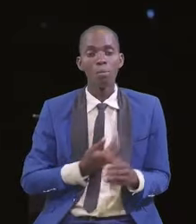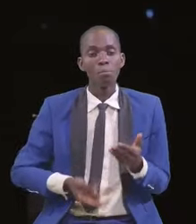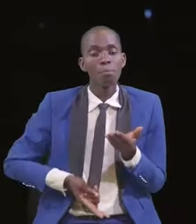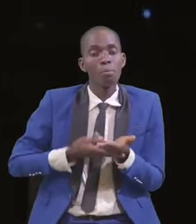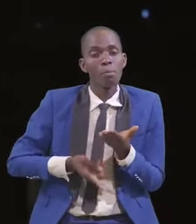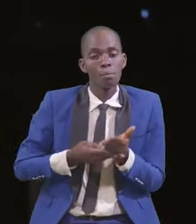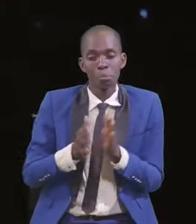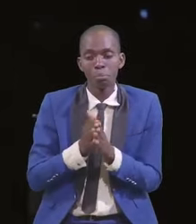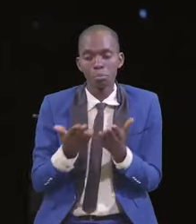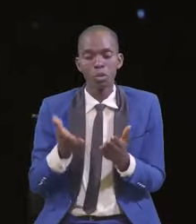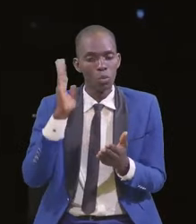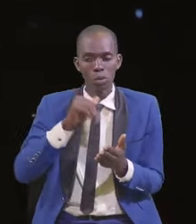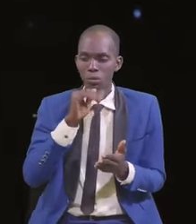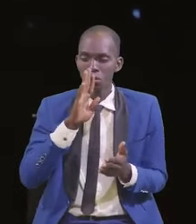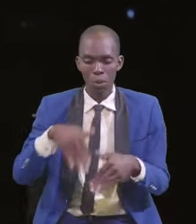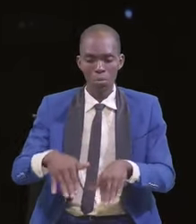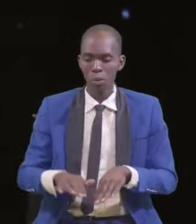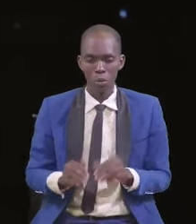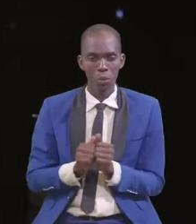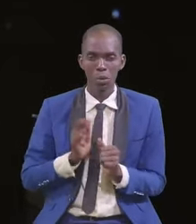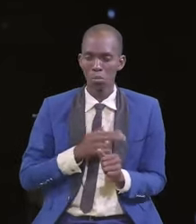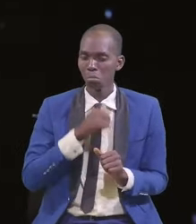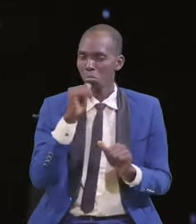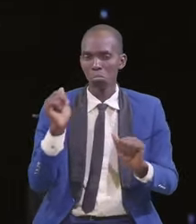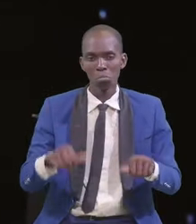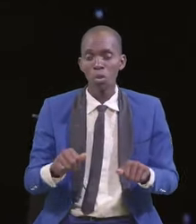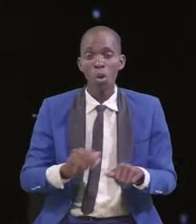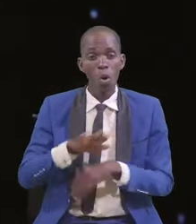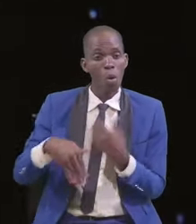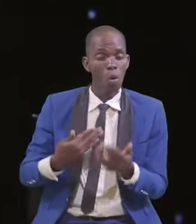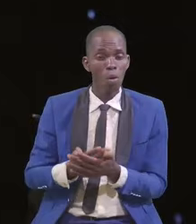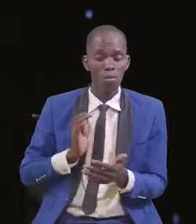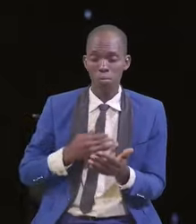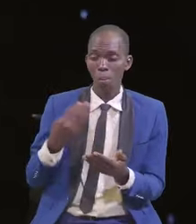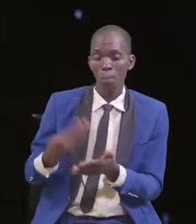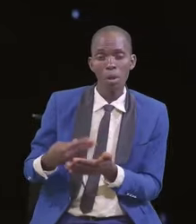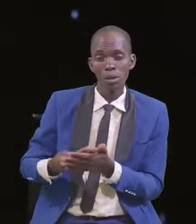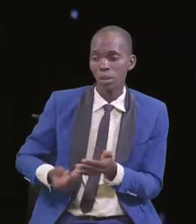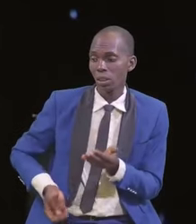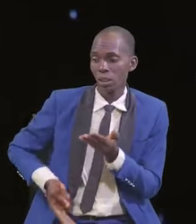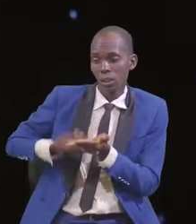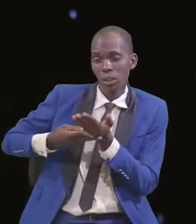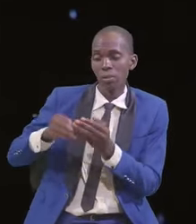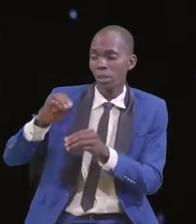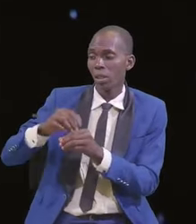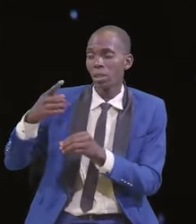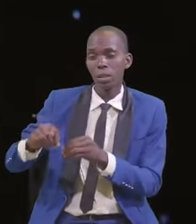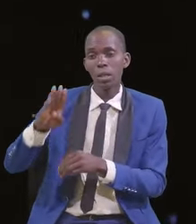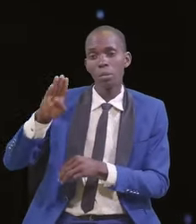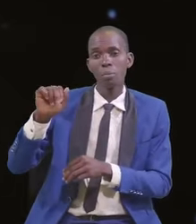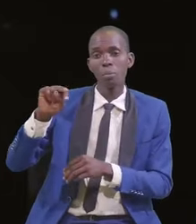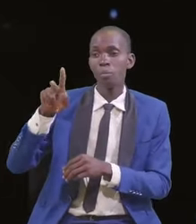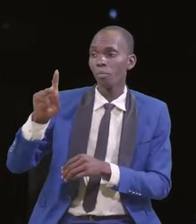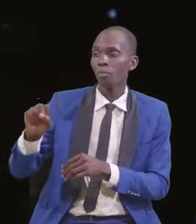they not bury all the money was sto in the banks they don't bu them with us all the